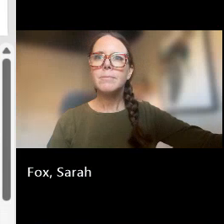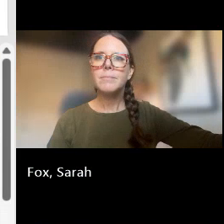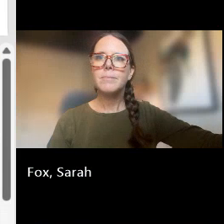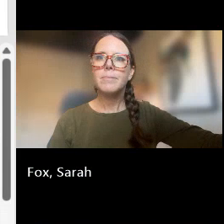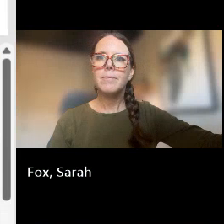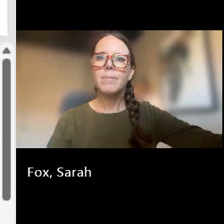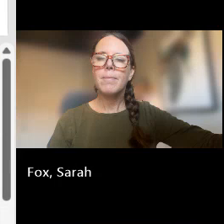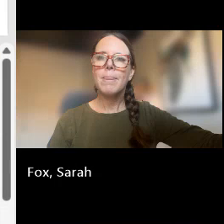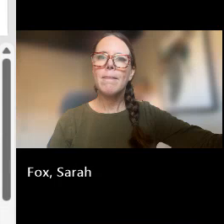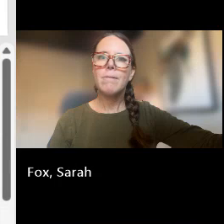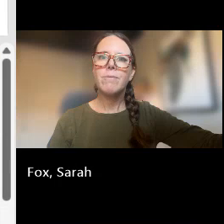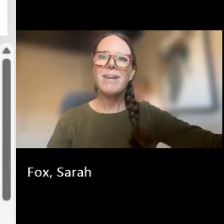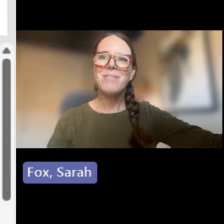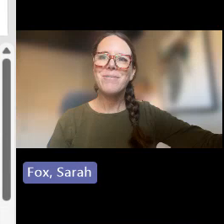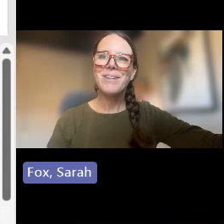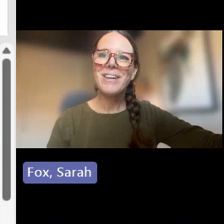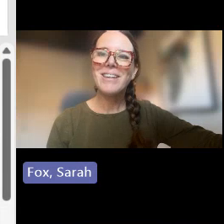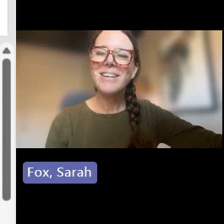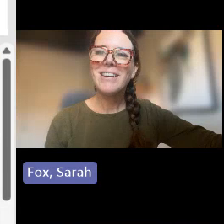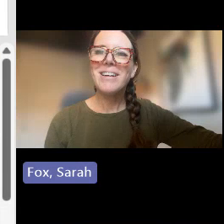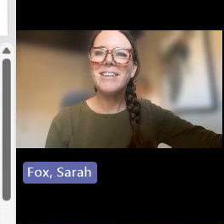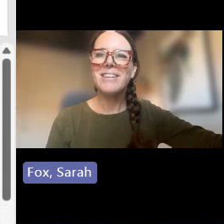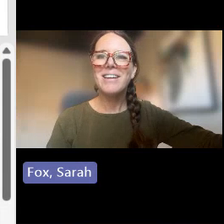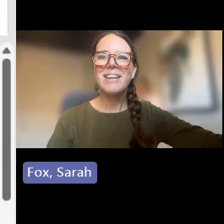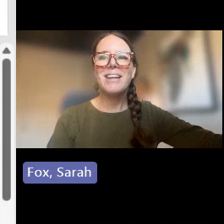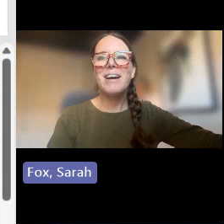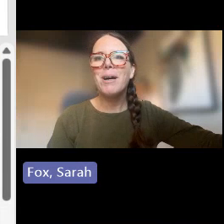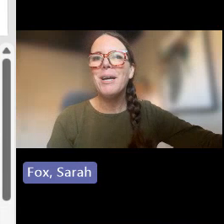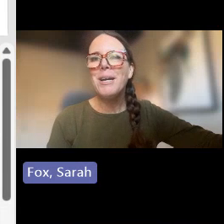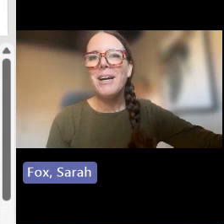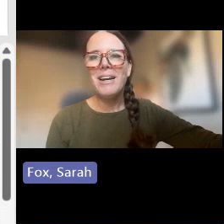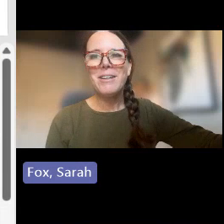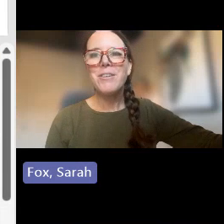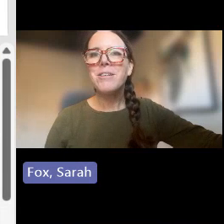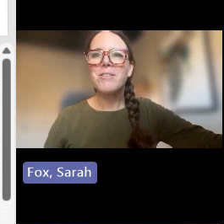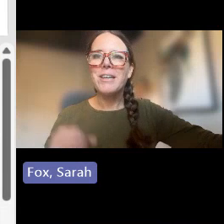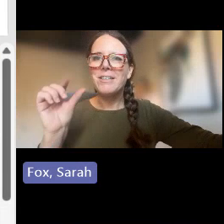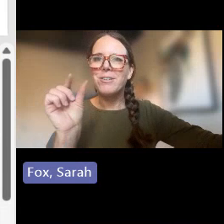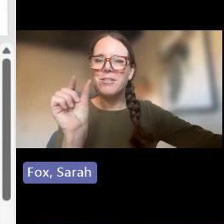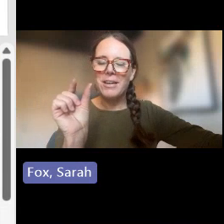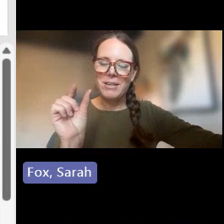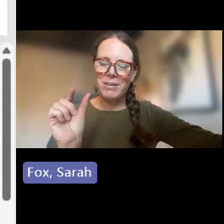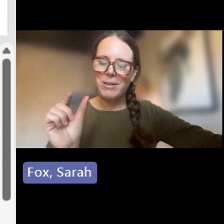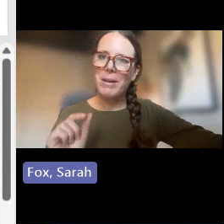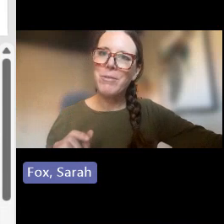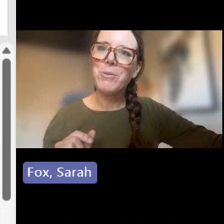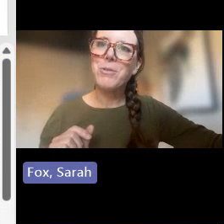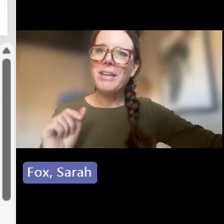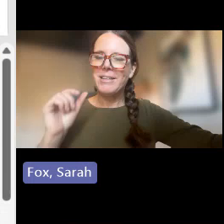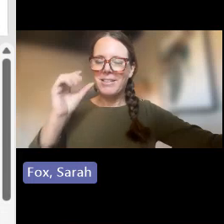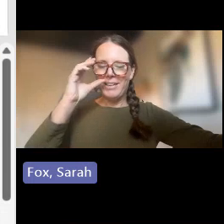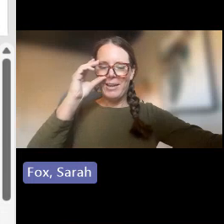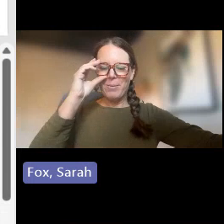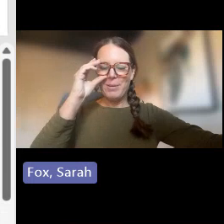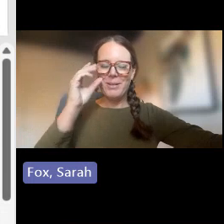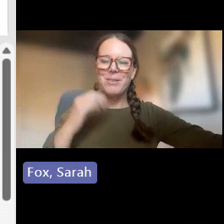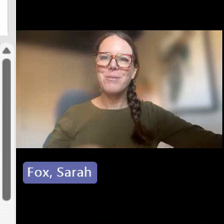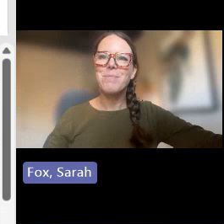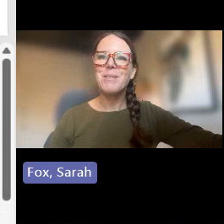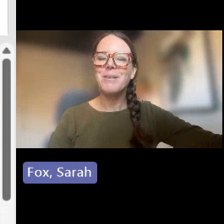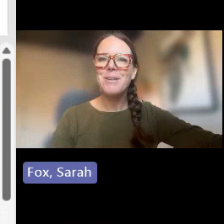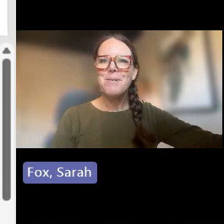We need help. 5. 5, okay. Again, I'm not, you guys are like little tiny in my view, so I can't see how